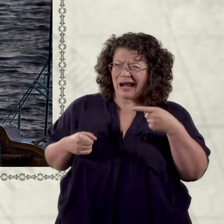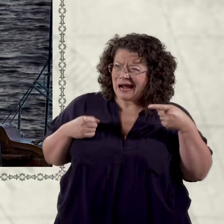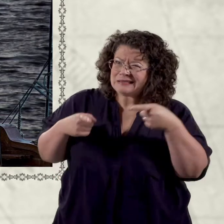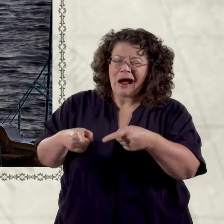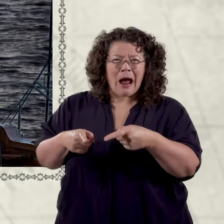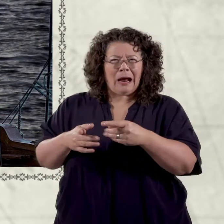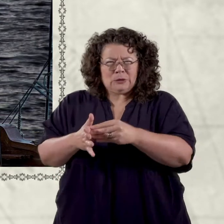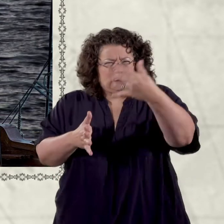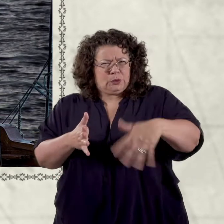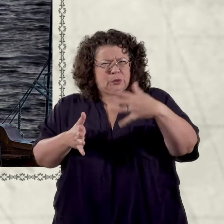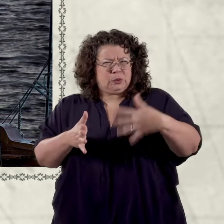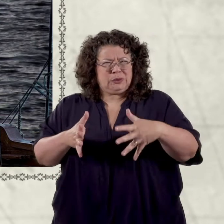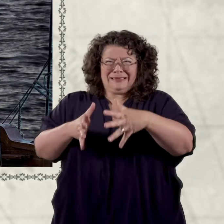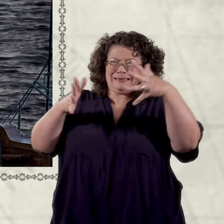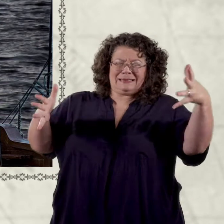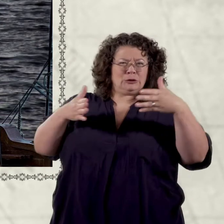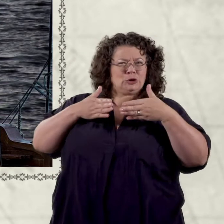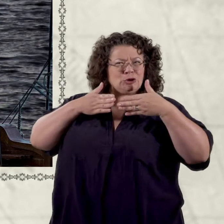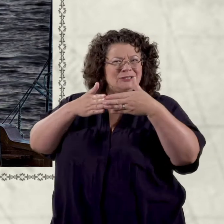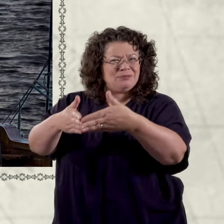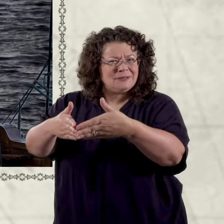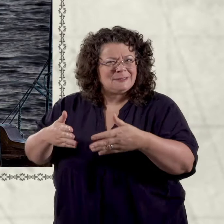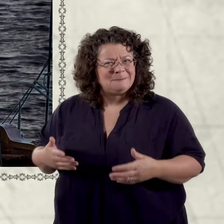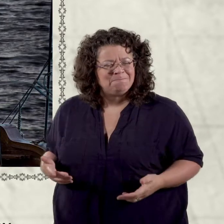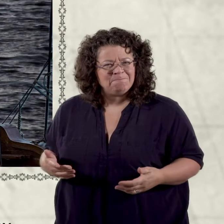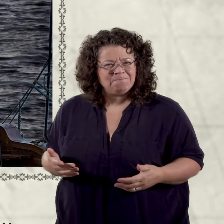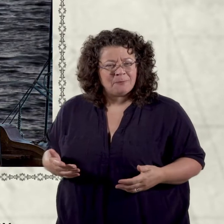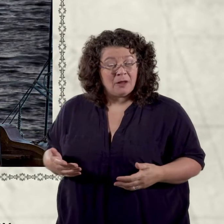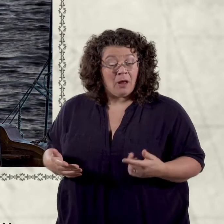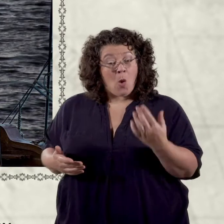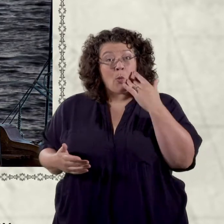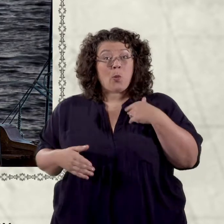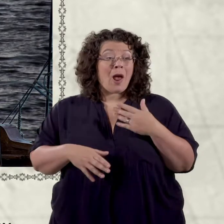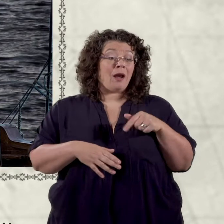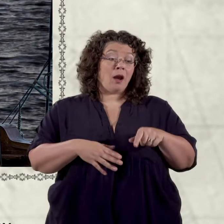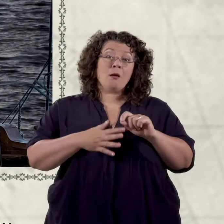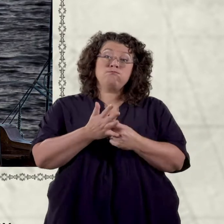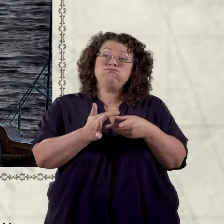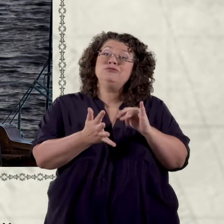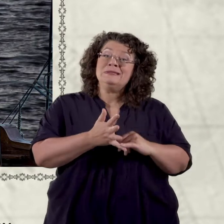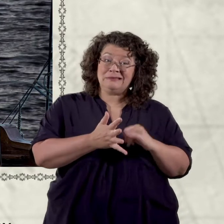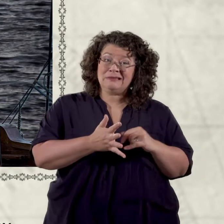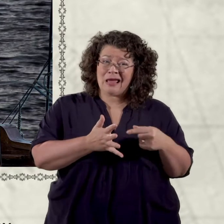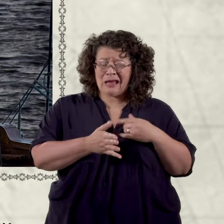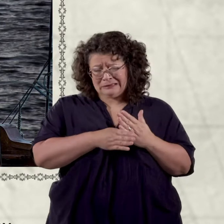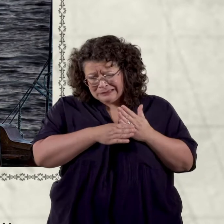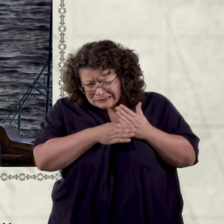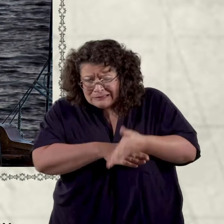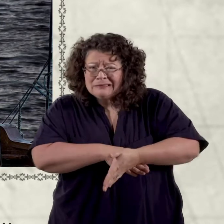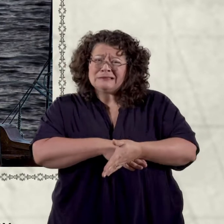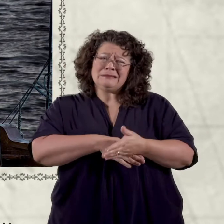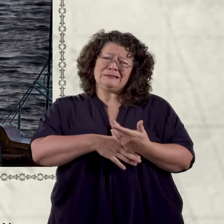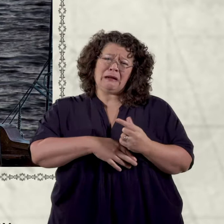these expensive ships. You see, when I was on the Princess, I used to work